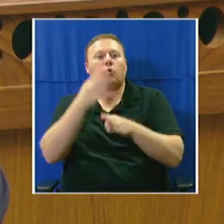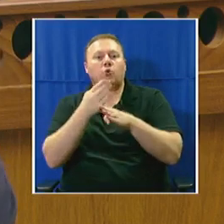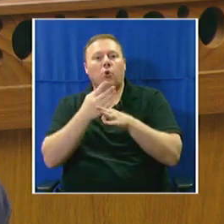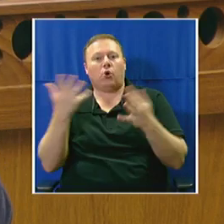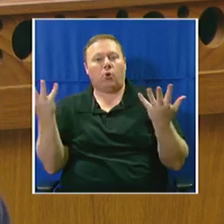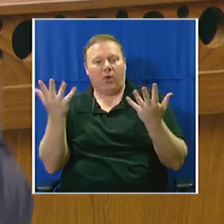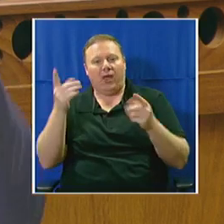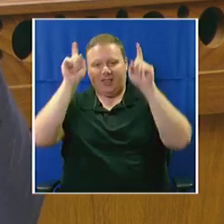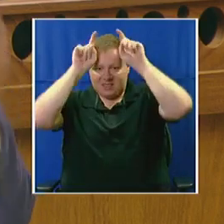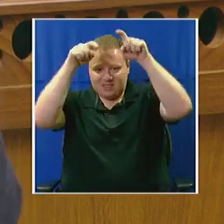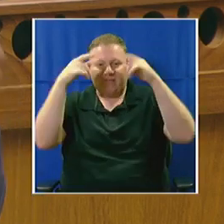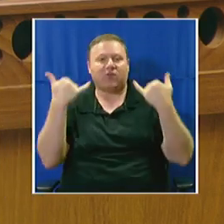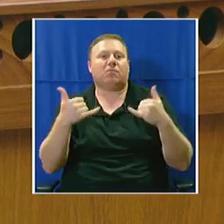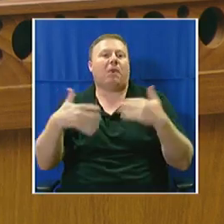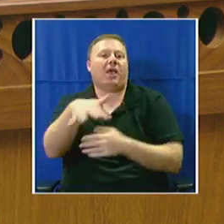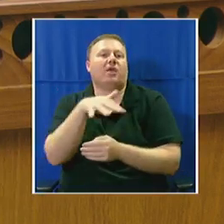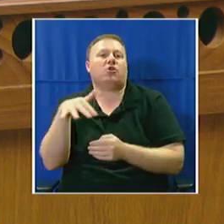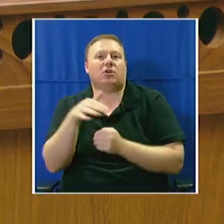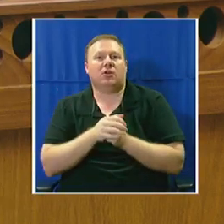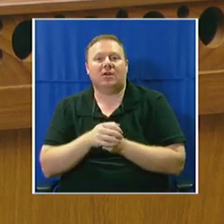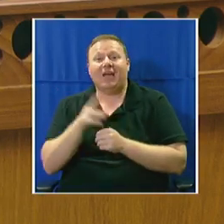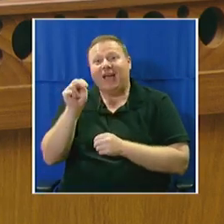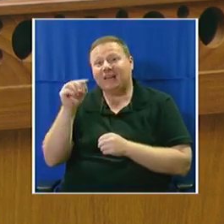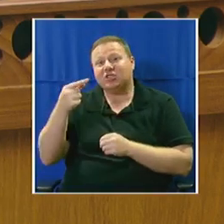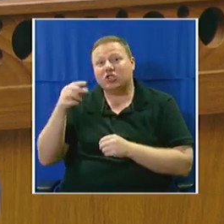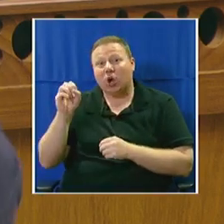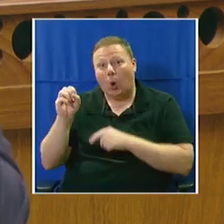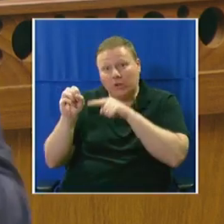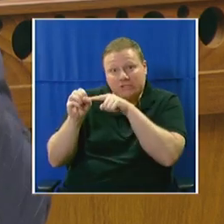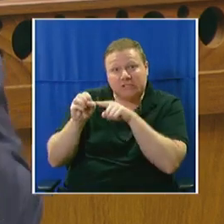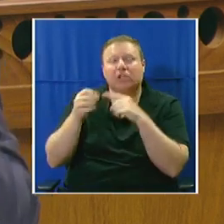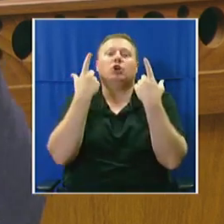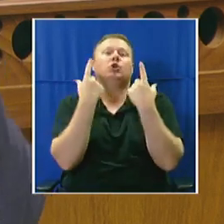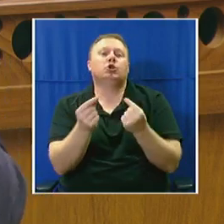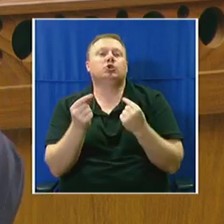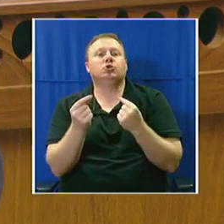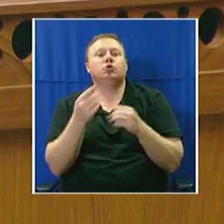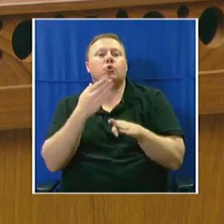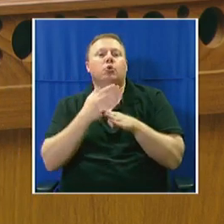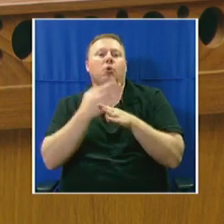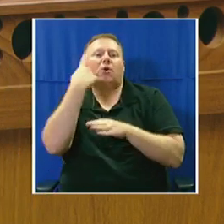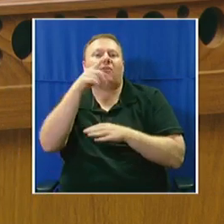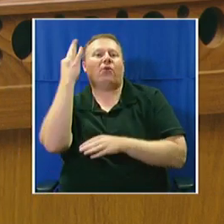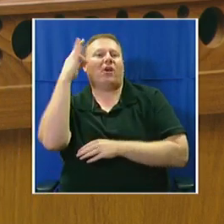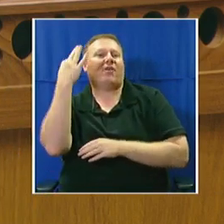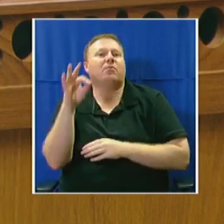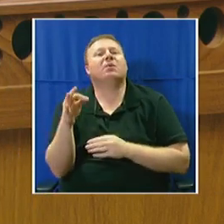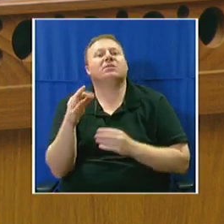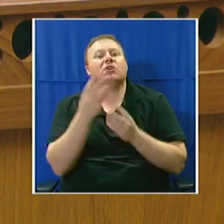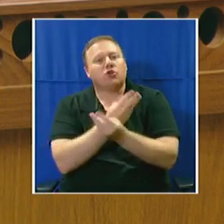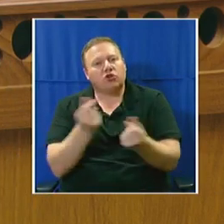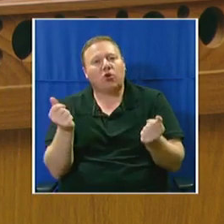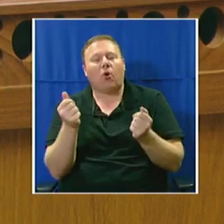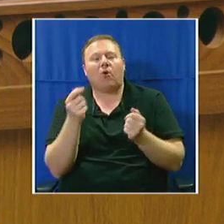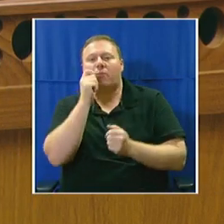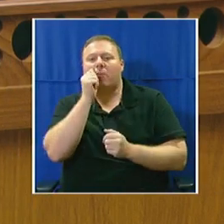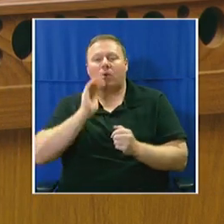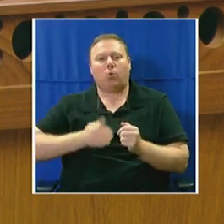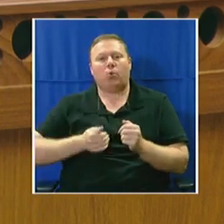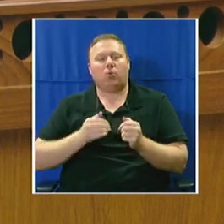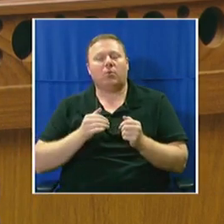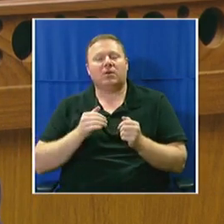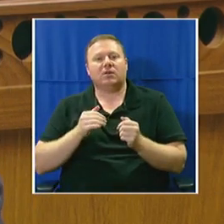gender of equality so that the real work can begin on the ground the truth of the matter is noos are doing the Lords work